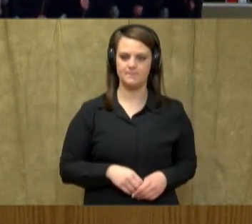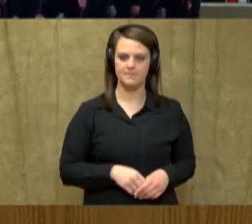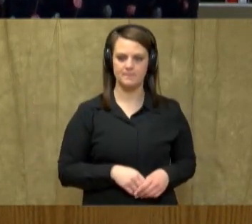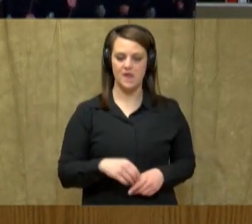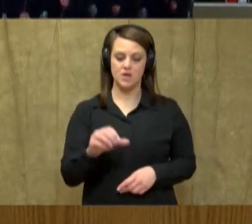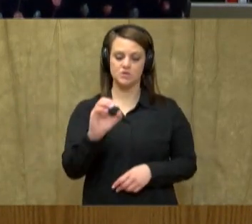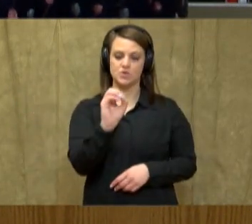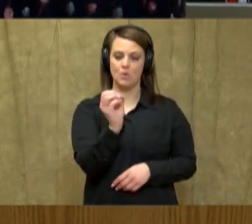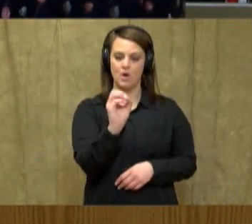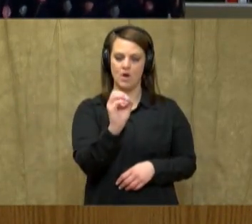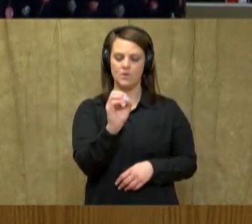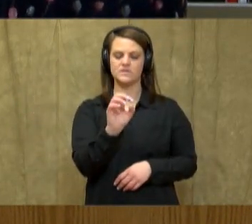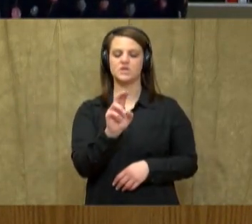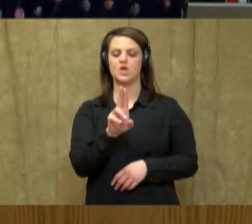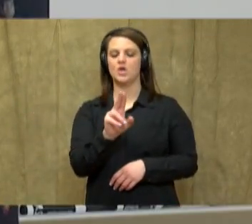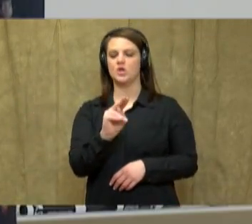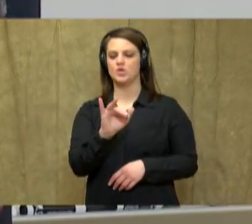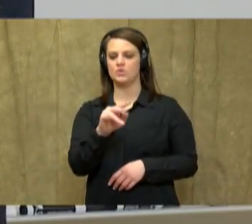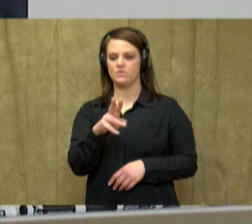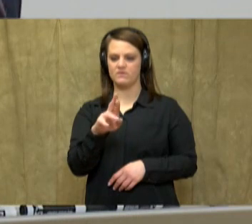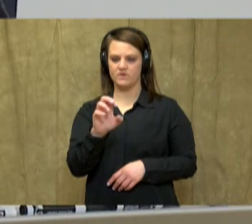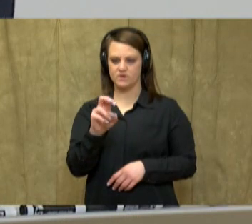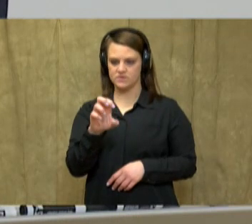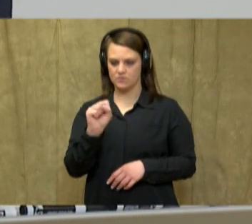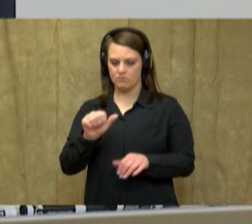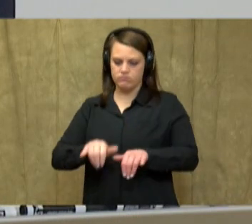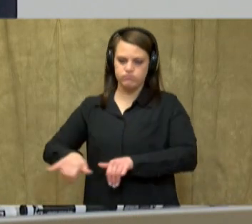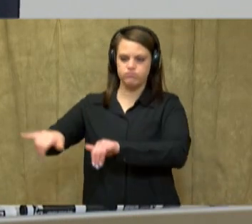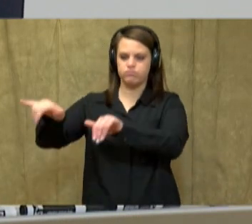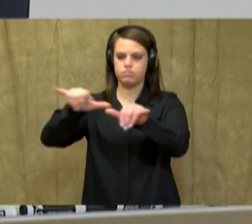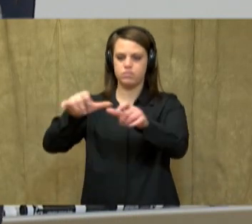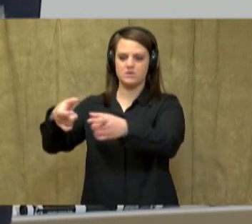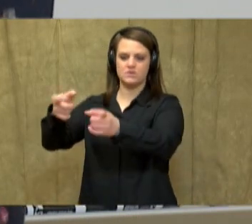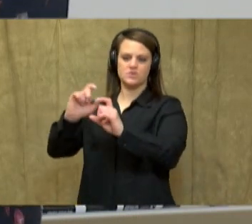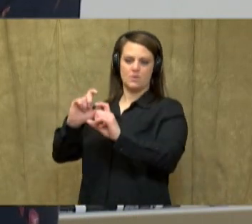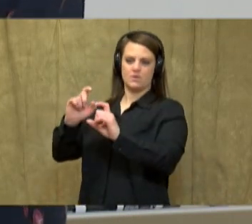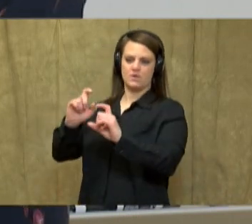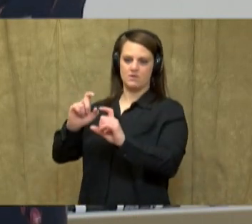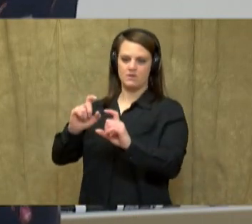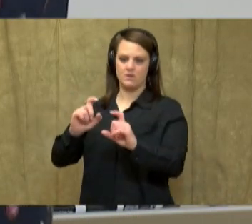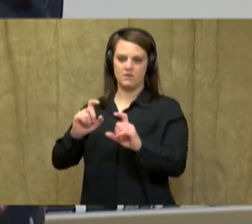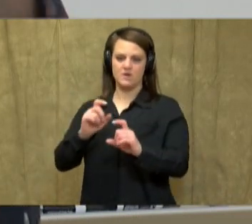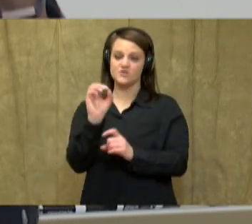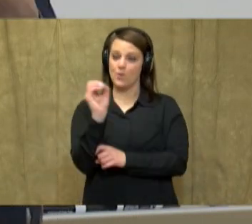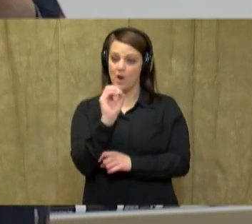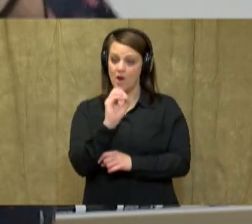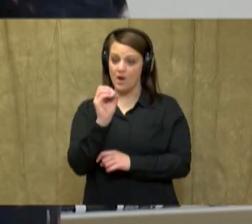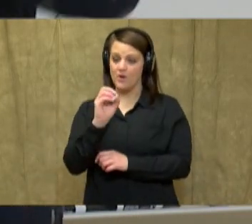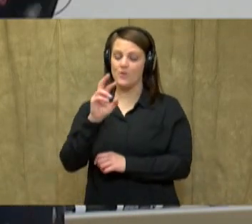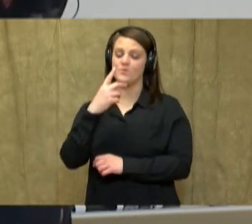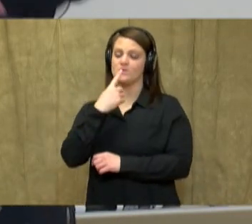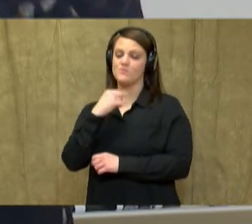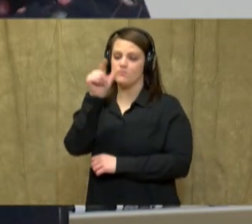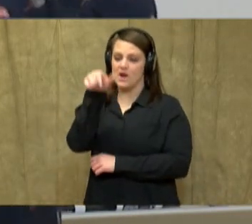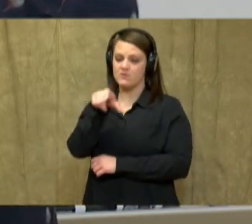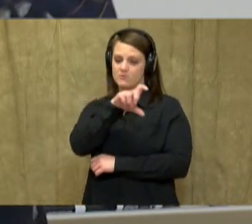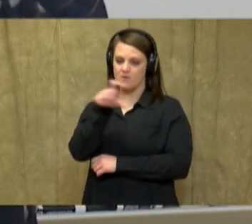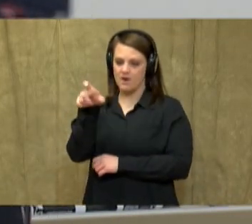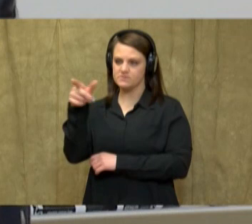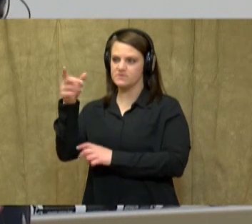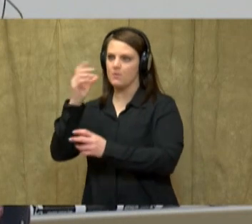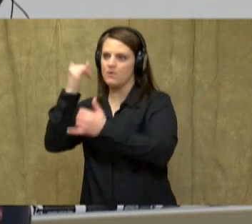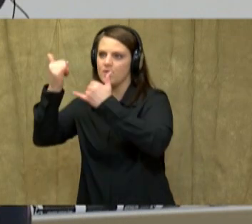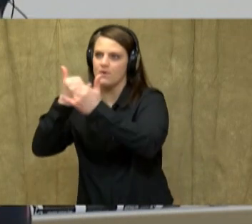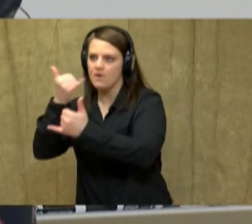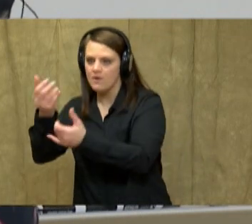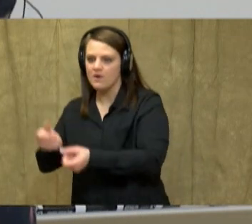the universal donor. If you have type O blood, as you grow older, you'll recognize the Red Cross will call you a lot for donations because they want your blood type